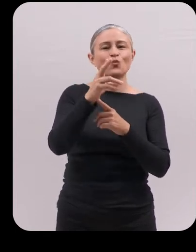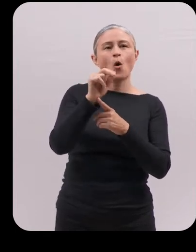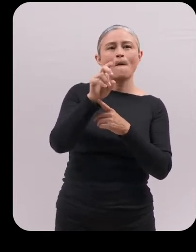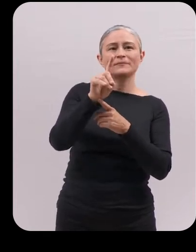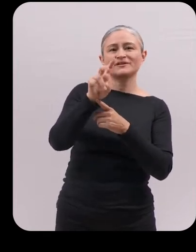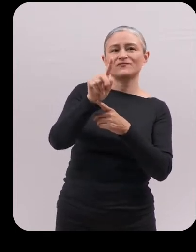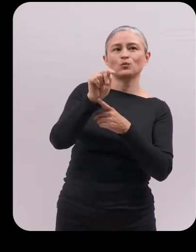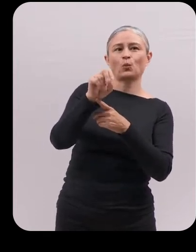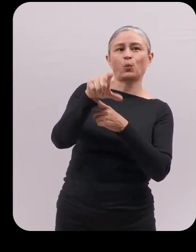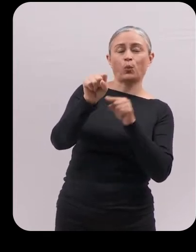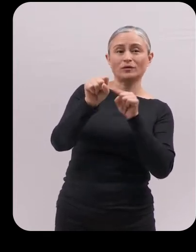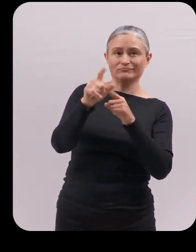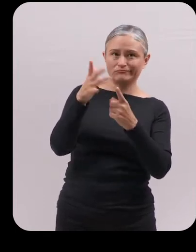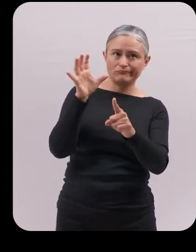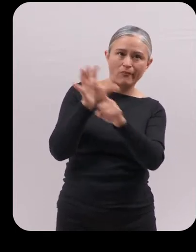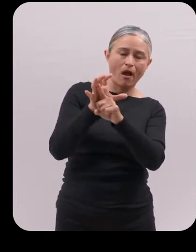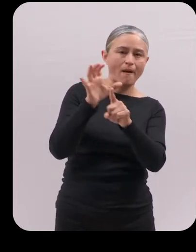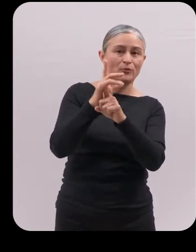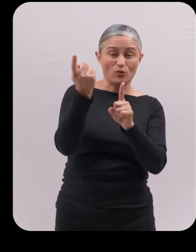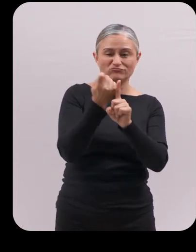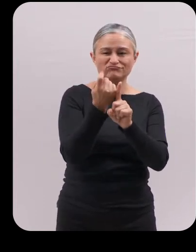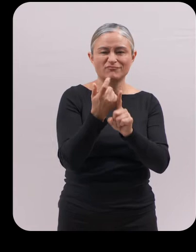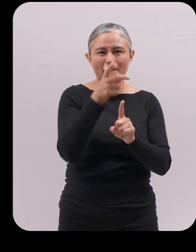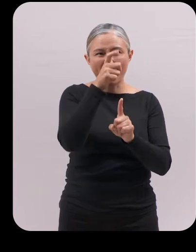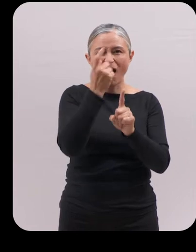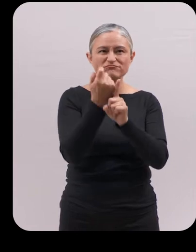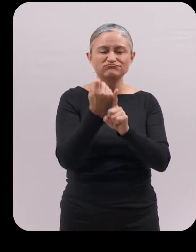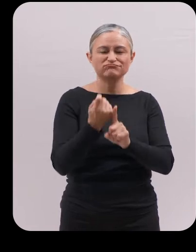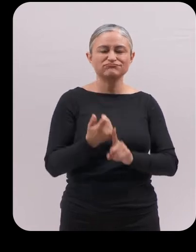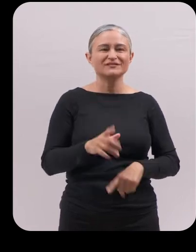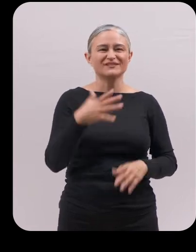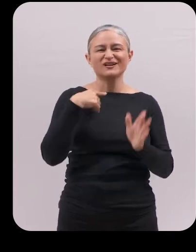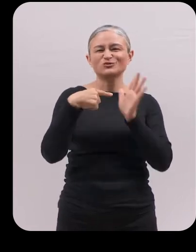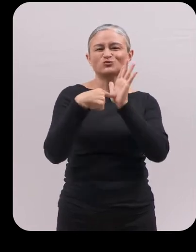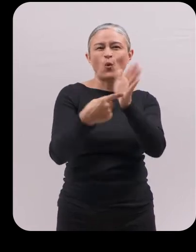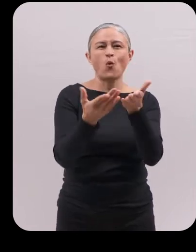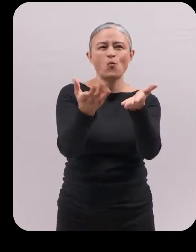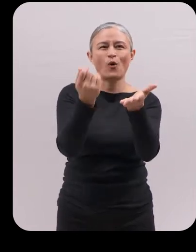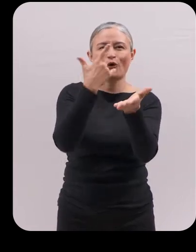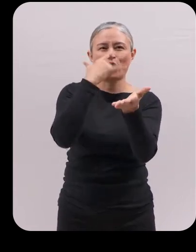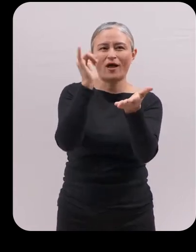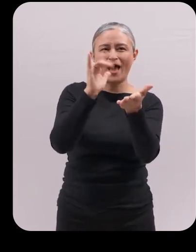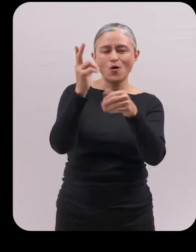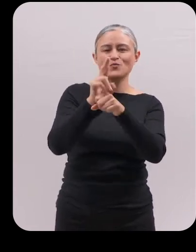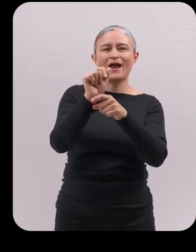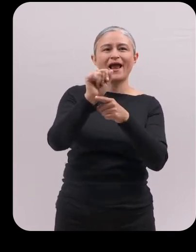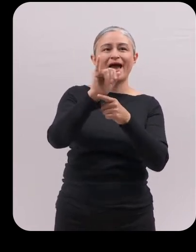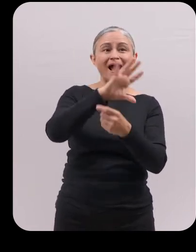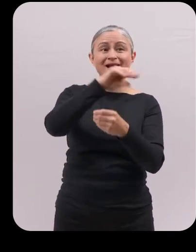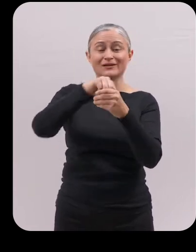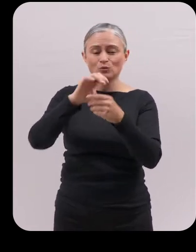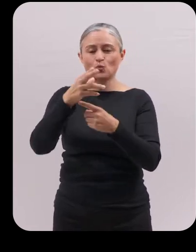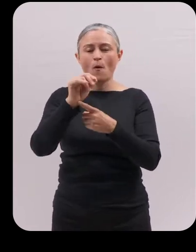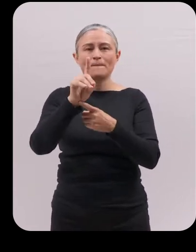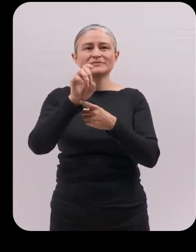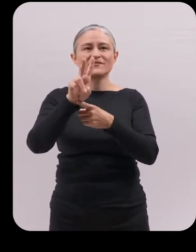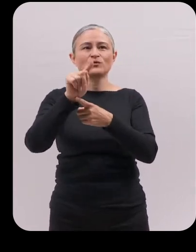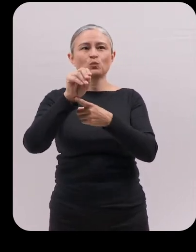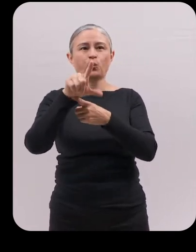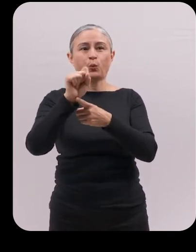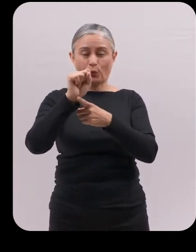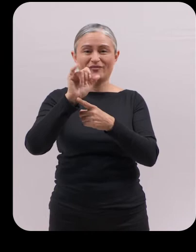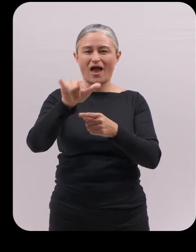most popular ways to debug and tune your app. Let me show you a new way that we're using AI to make Chrome DevTools easier than ever.